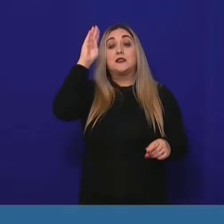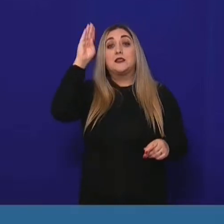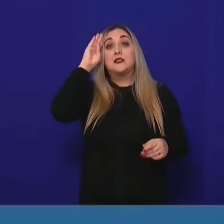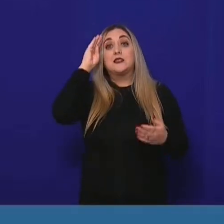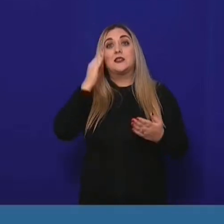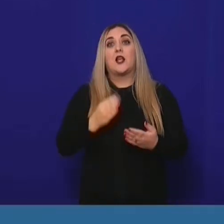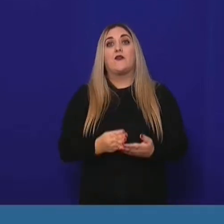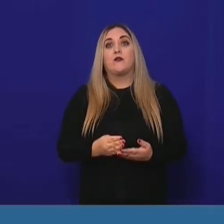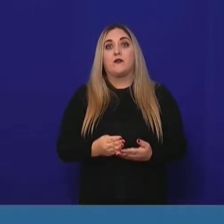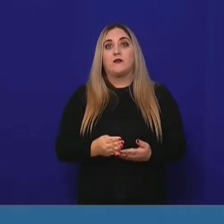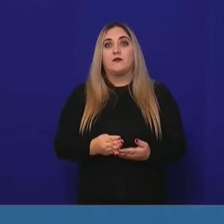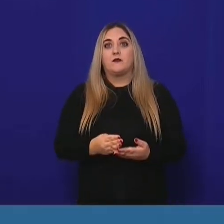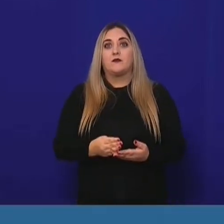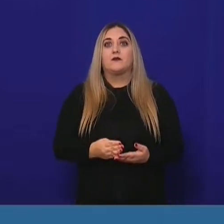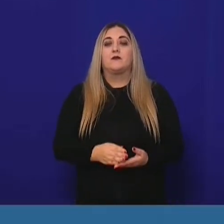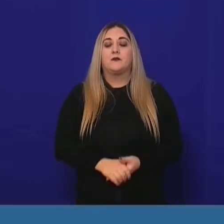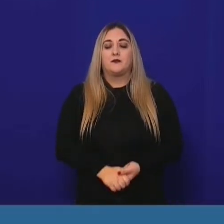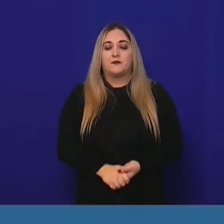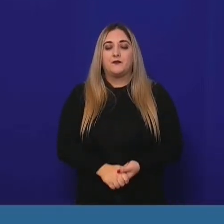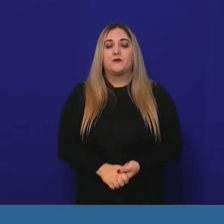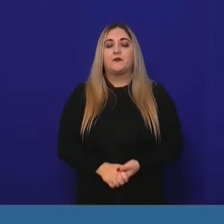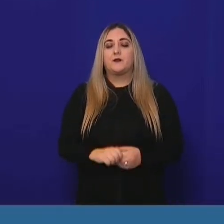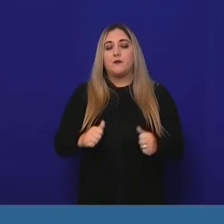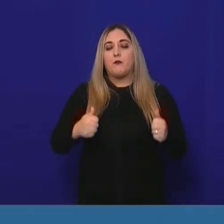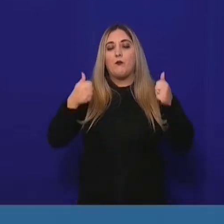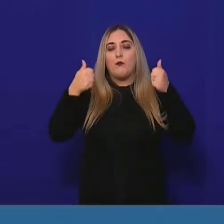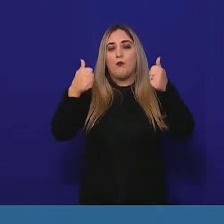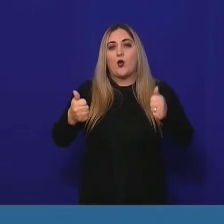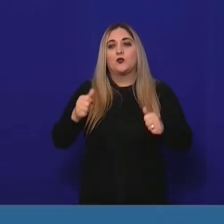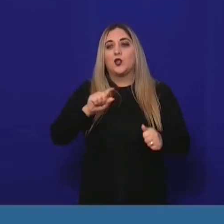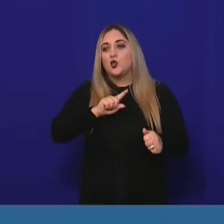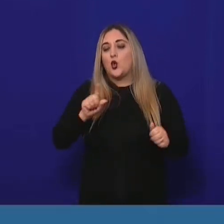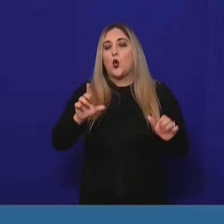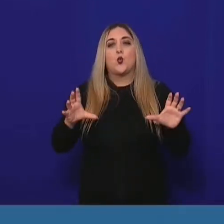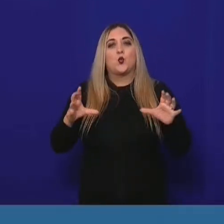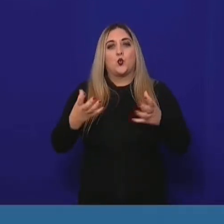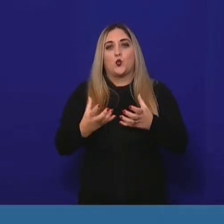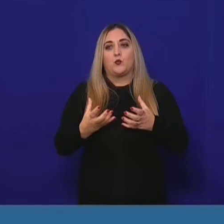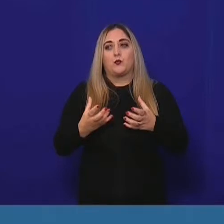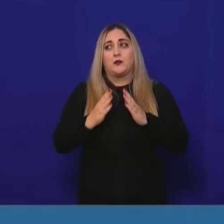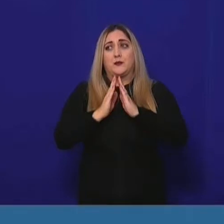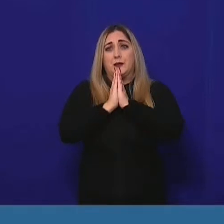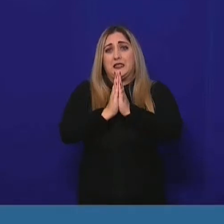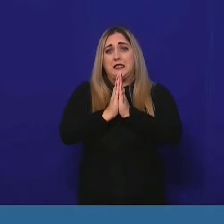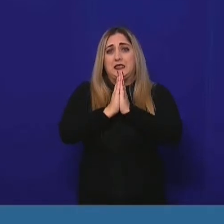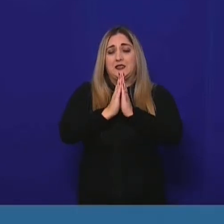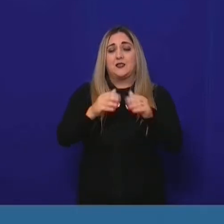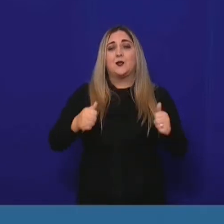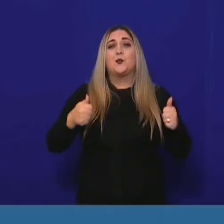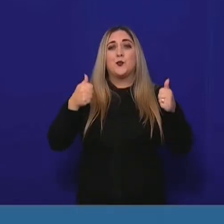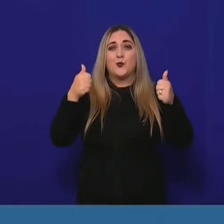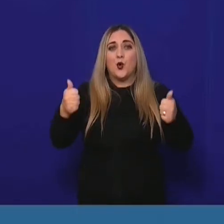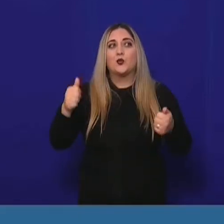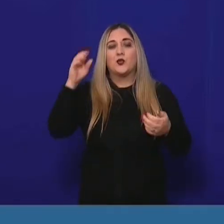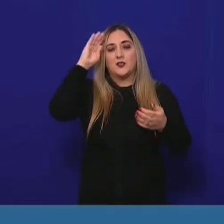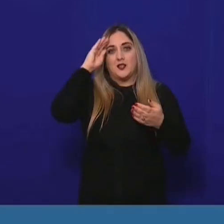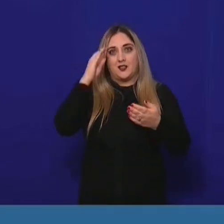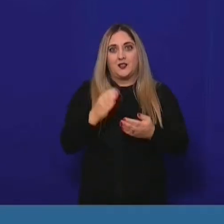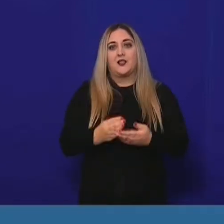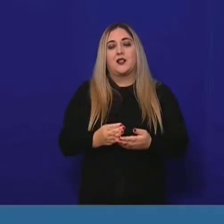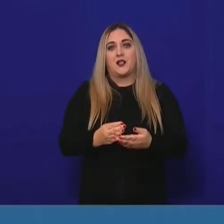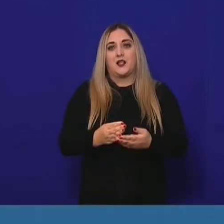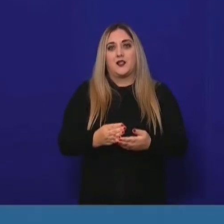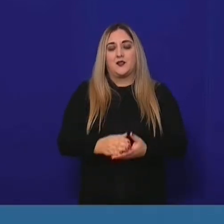gathering even for Christmas festivities. So we are still in time. It's important that we take care